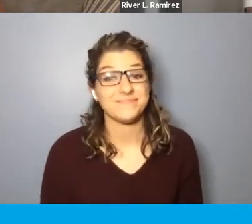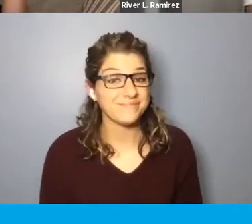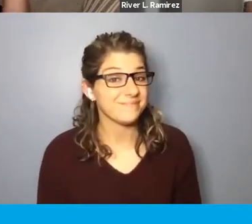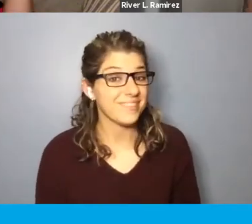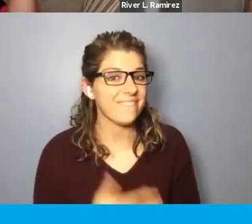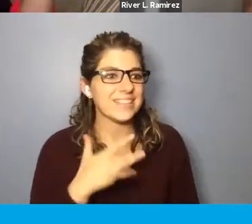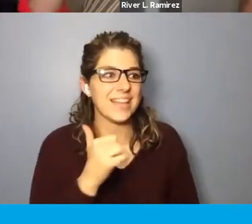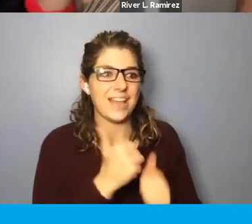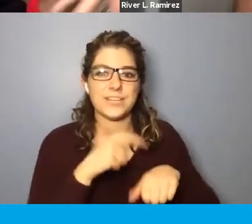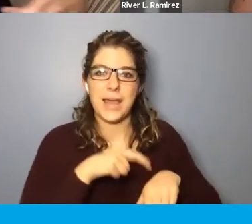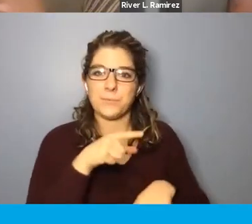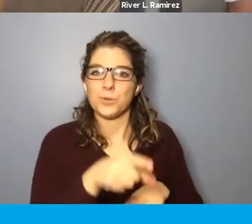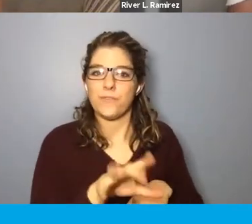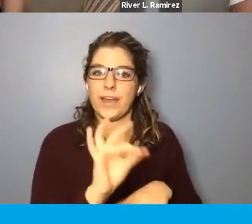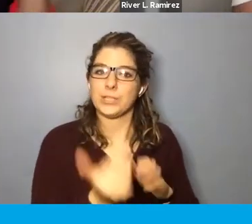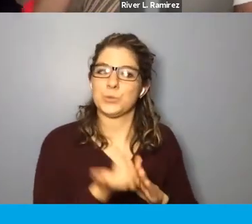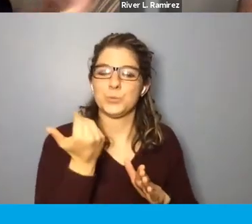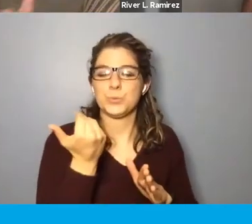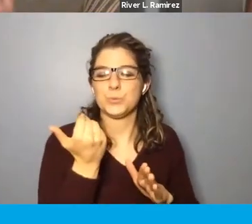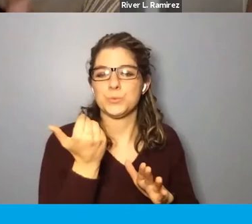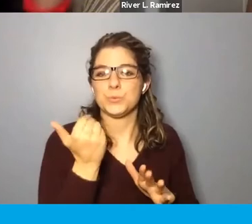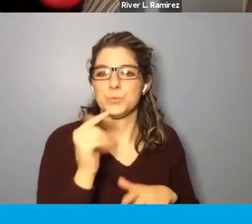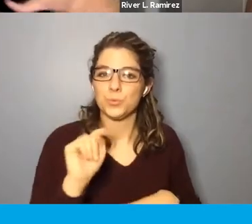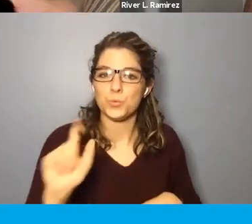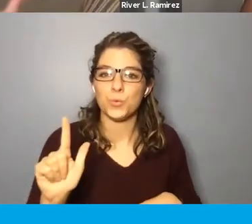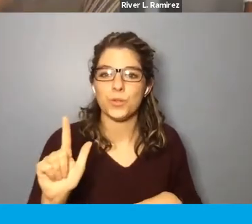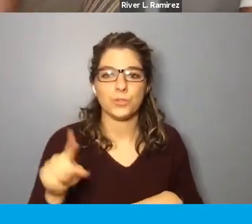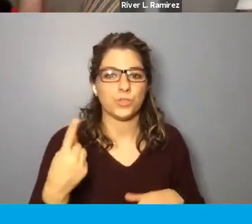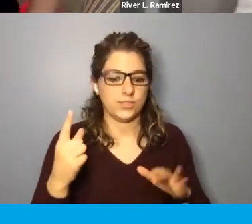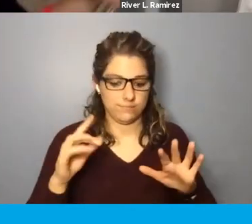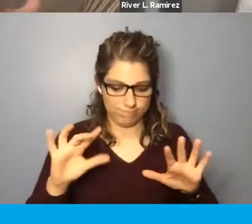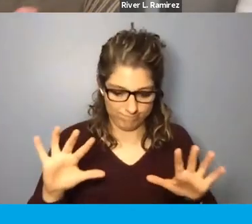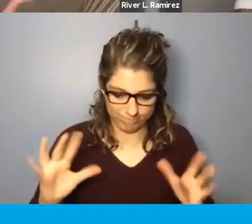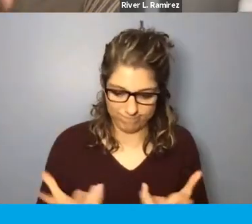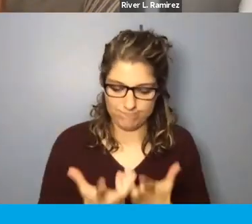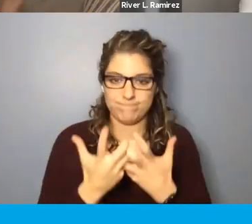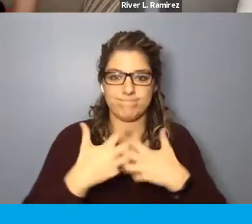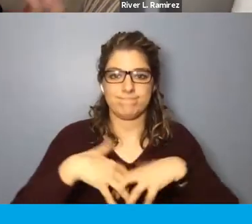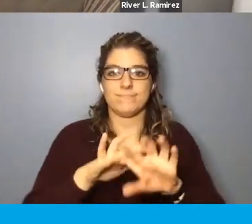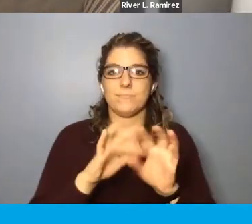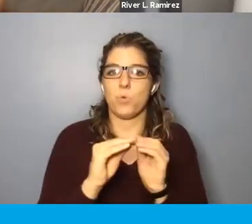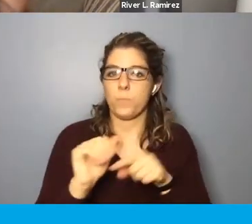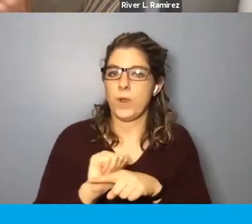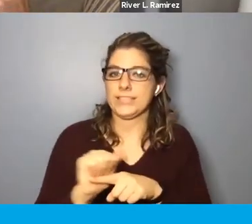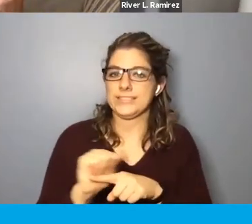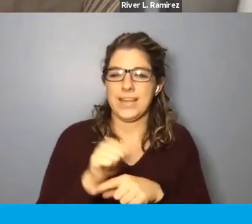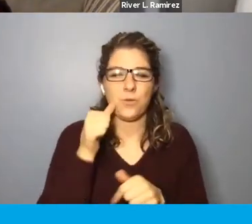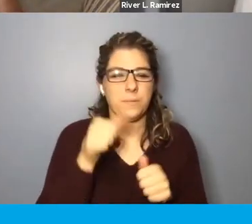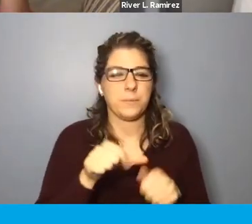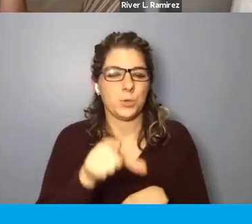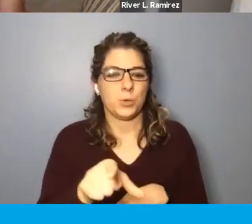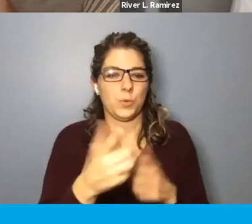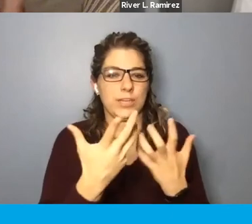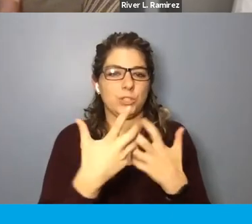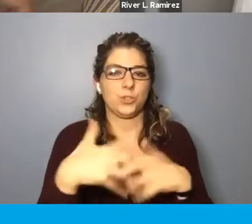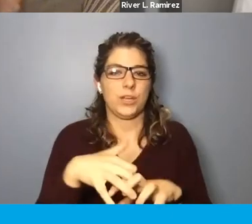feels like every time you find a new tool, you just you integrate it so much into your practice, and it becomes like, I remember when you integrated